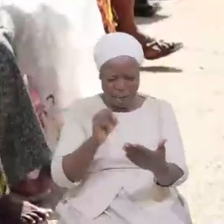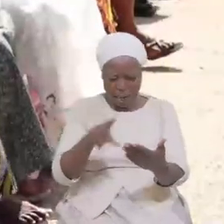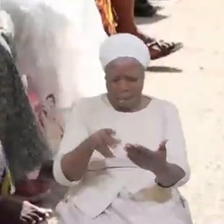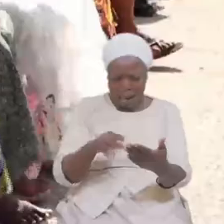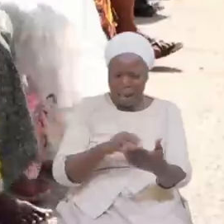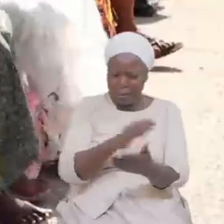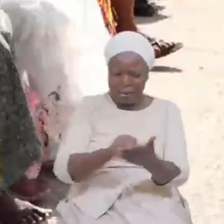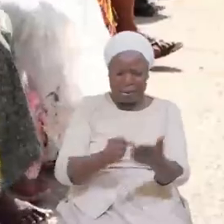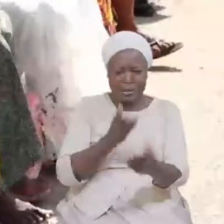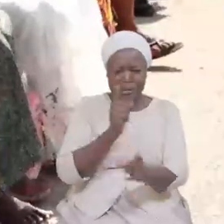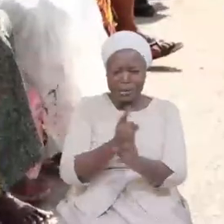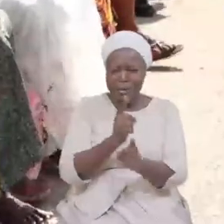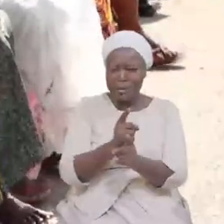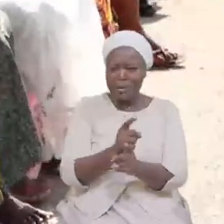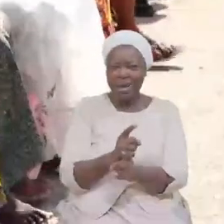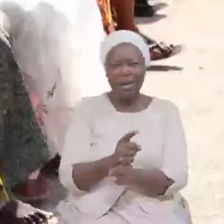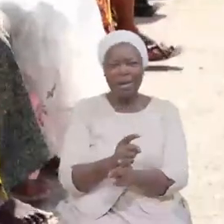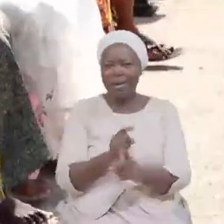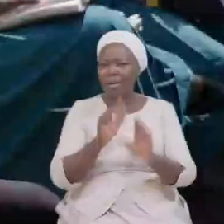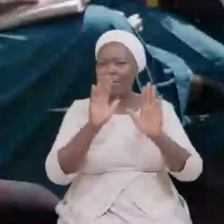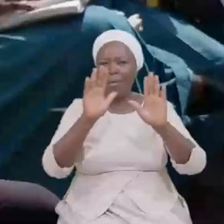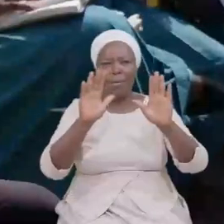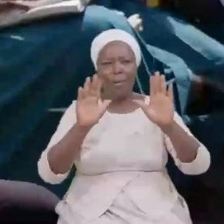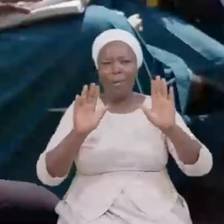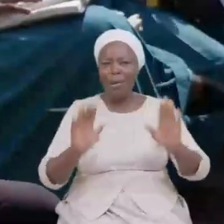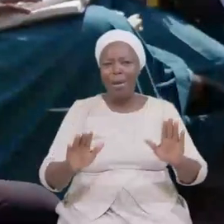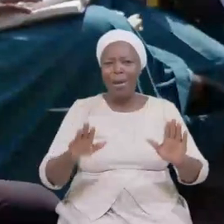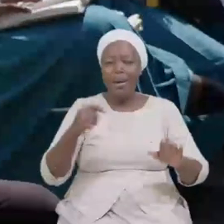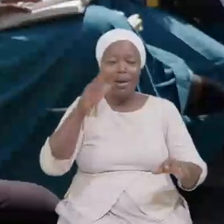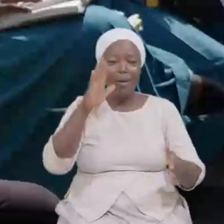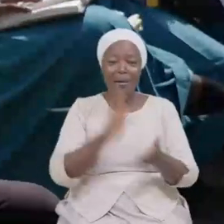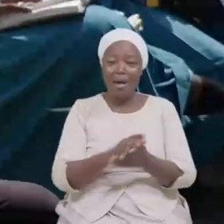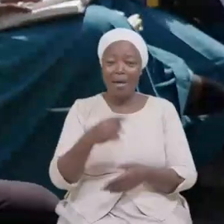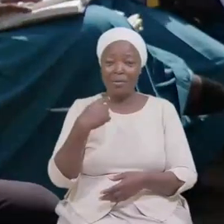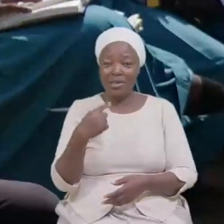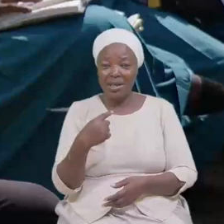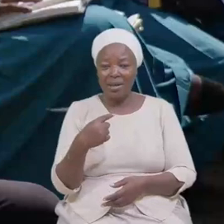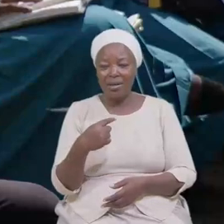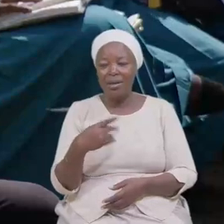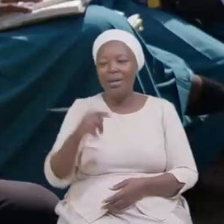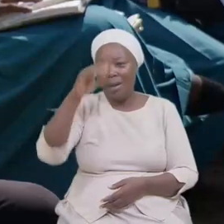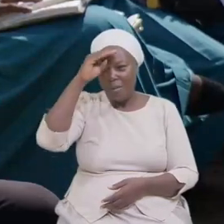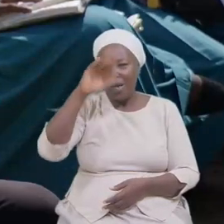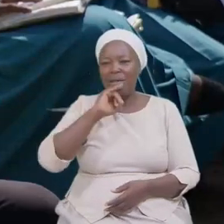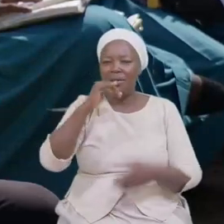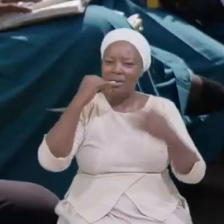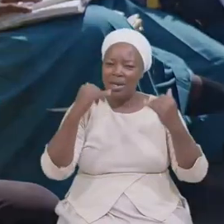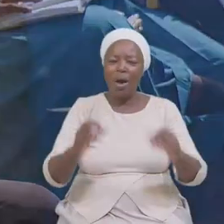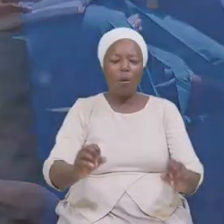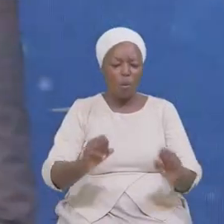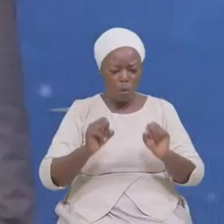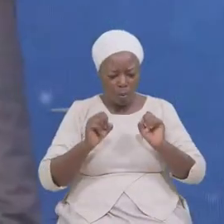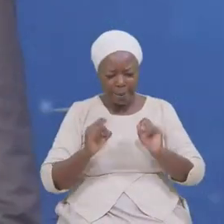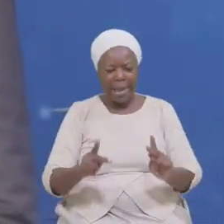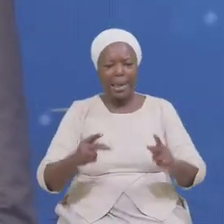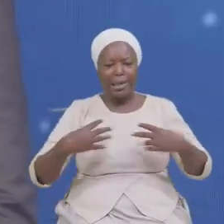right. The wife said, the man is now well. And the reason I left